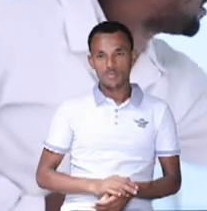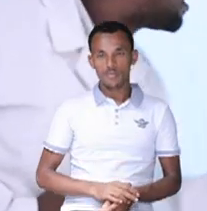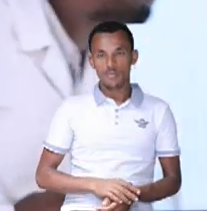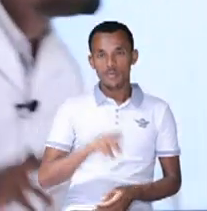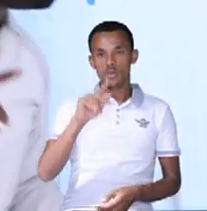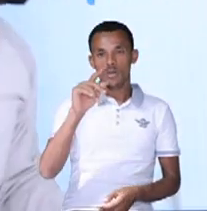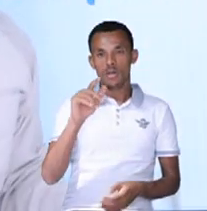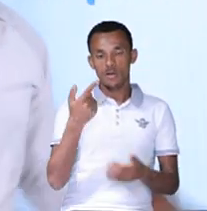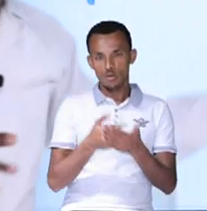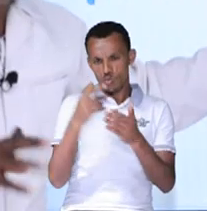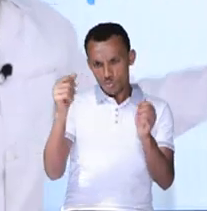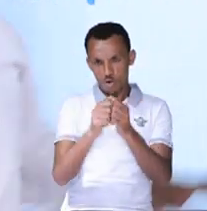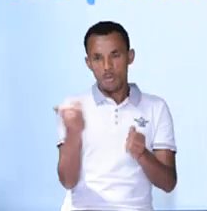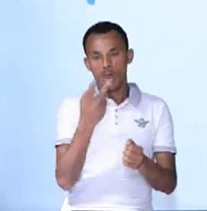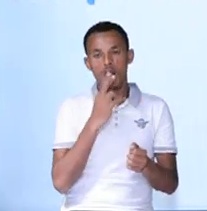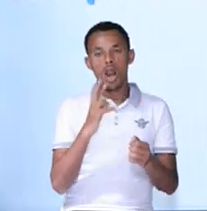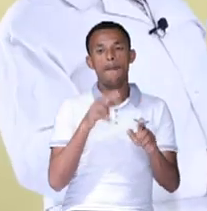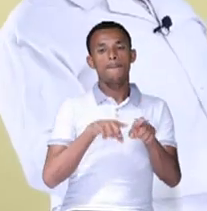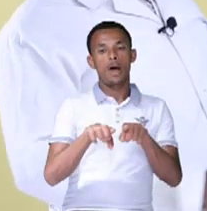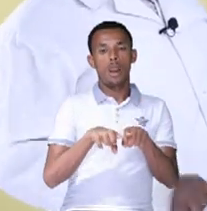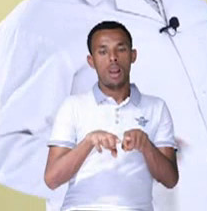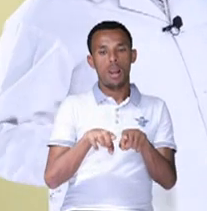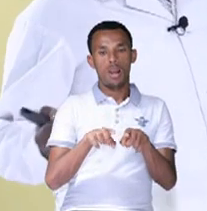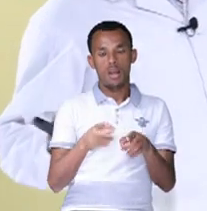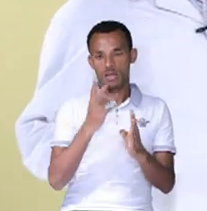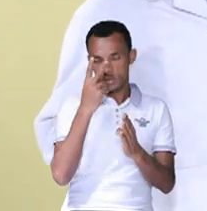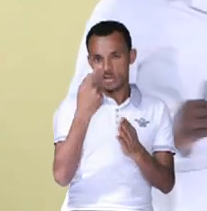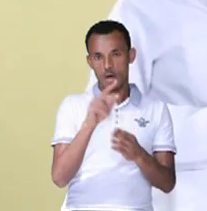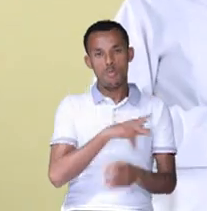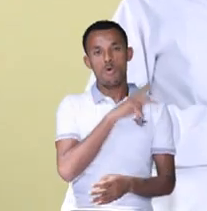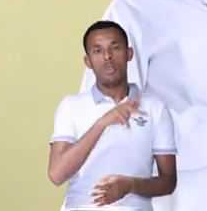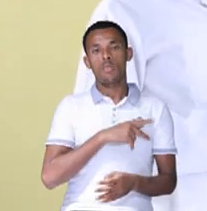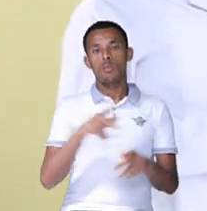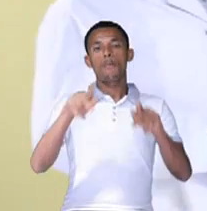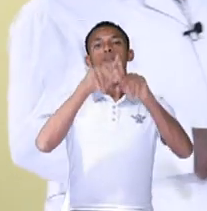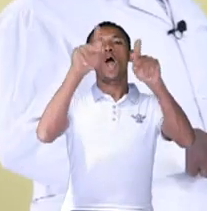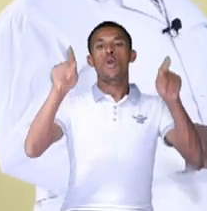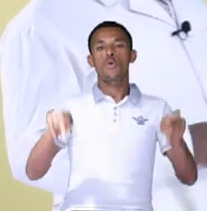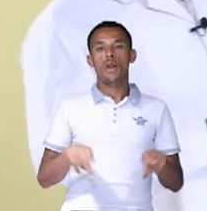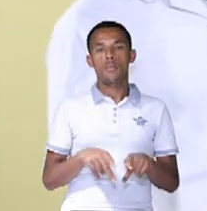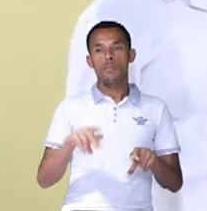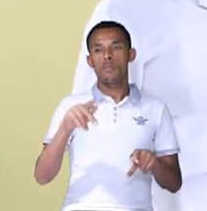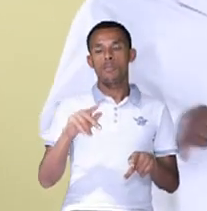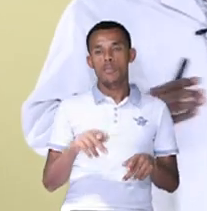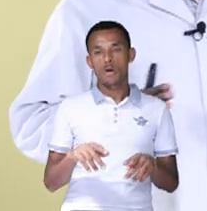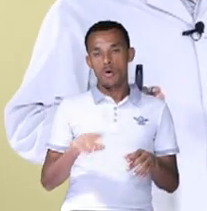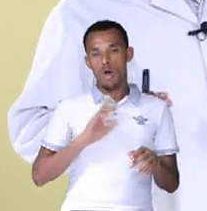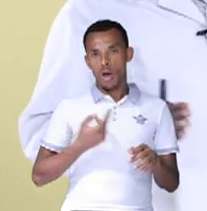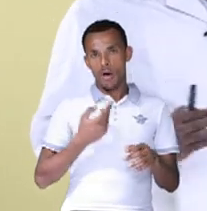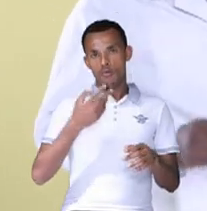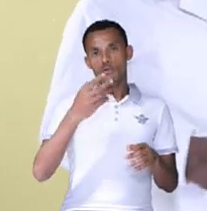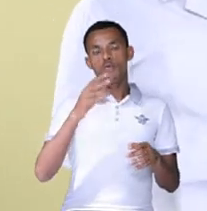this one are, both pair are parallel. Let's use the property of the parallelogram. We have around